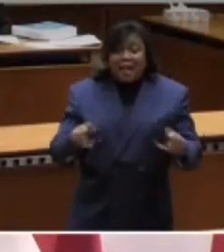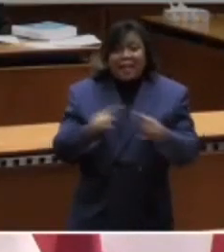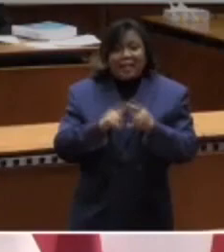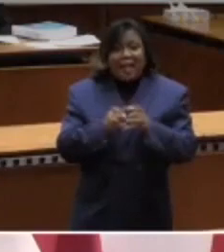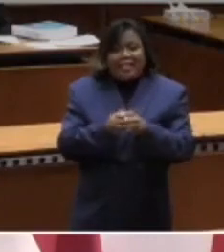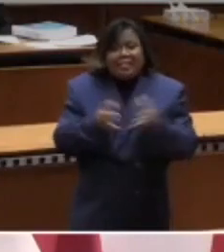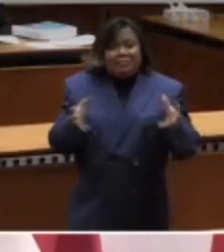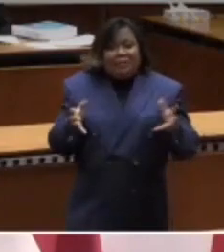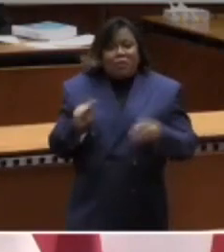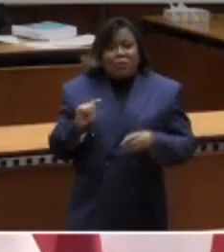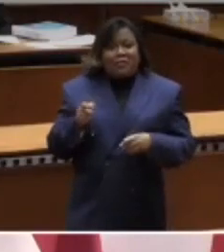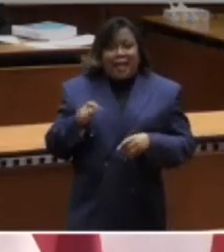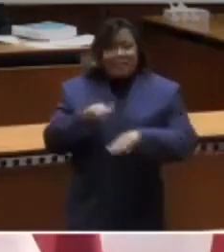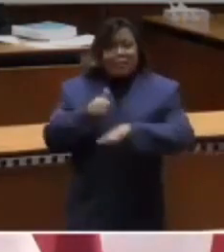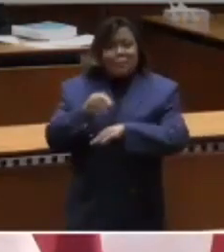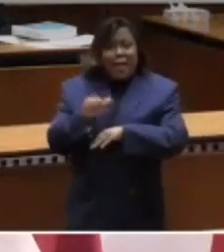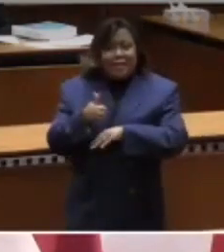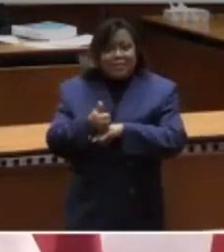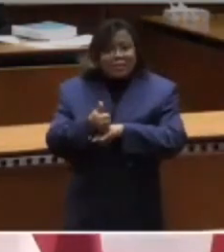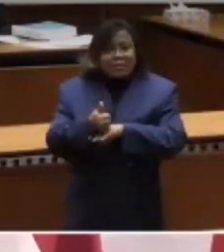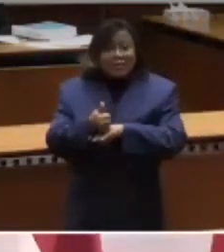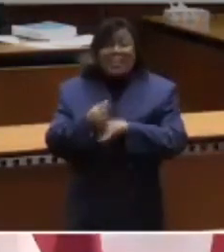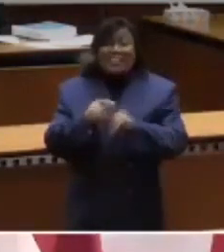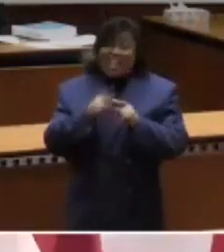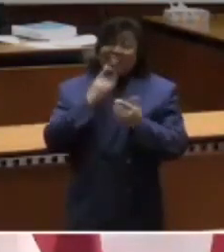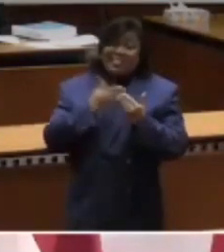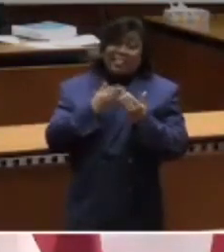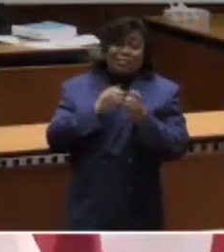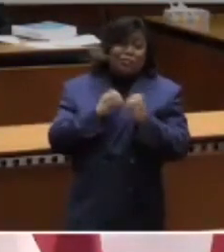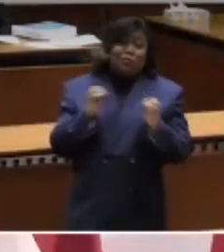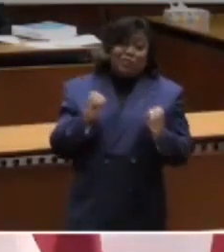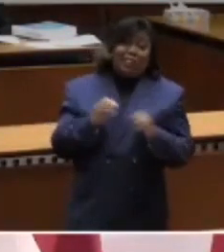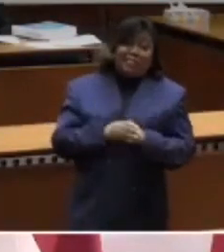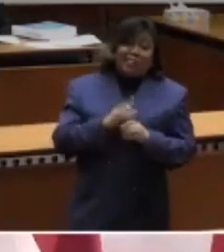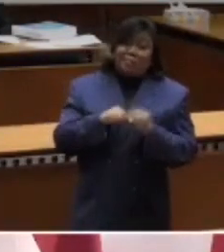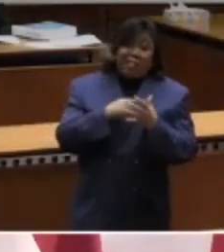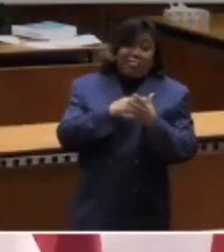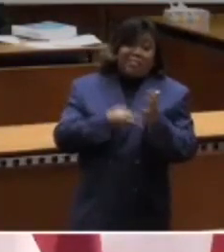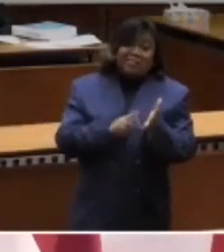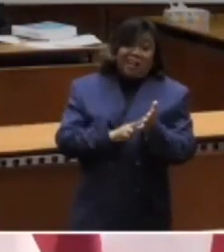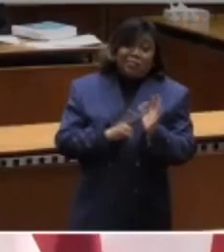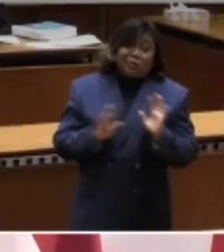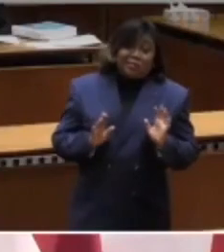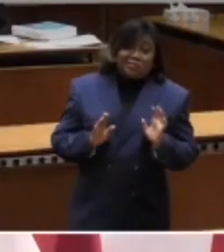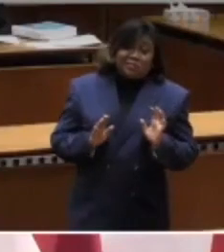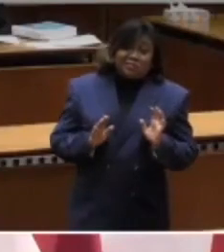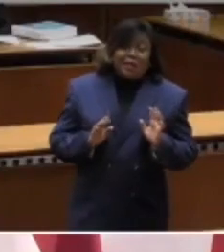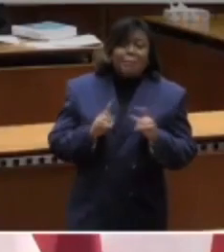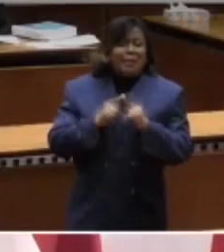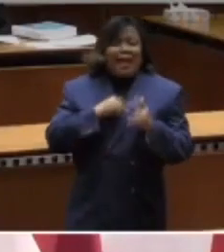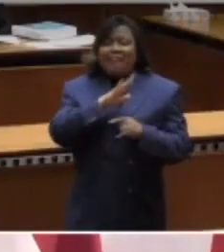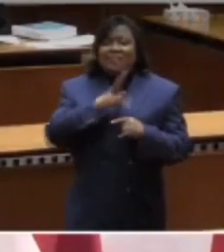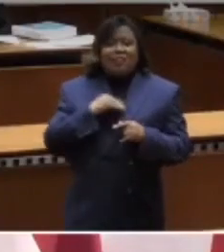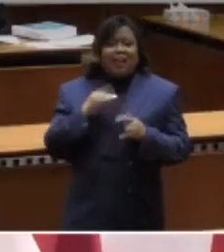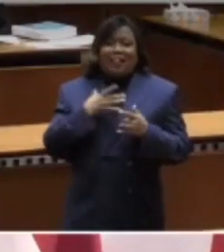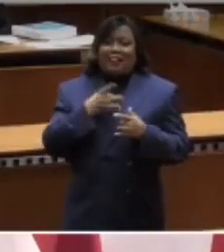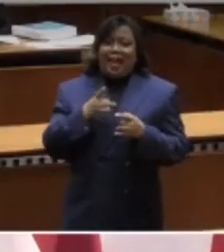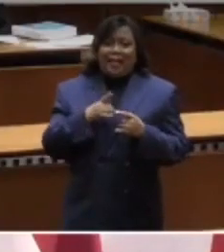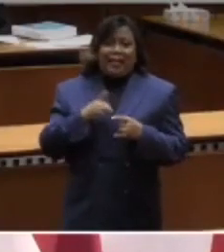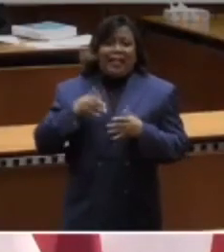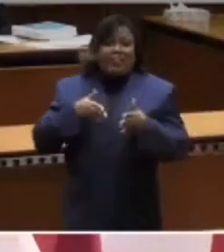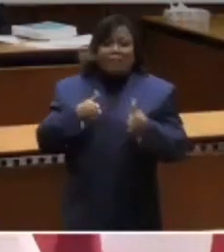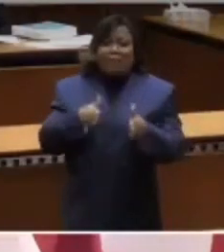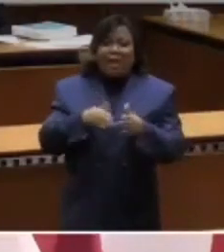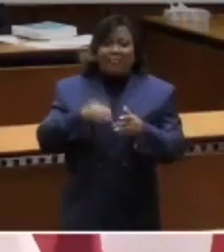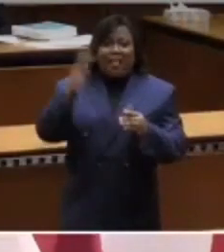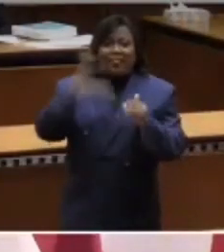and expand our tax base. Now, it is easy to do nothing about these contracts, but I've never liked the path